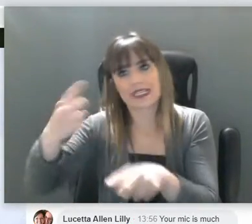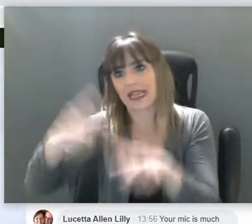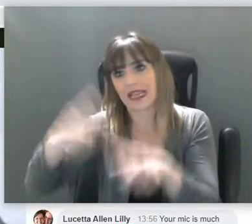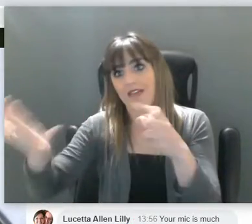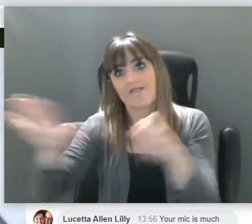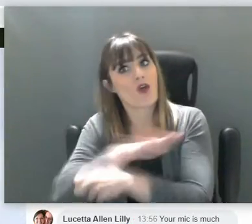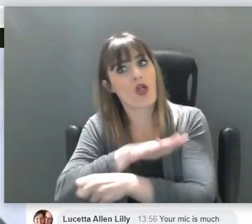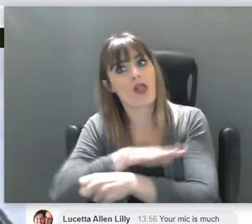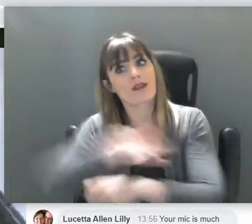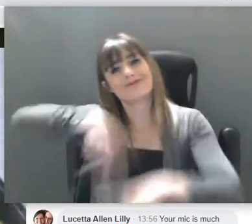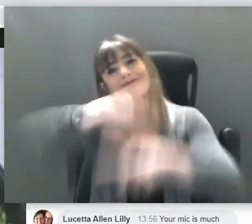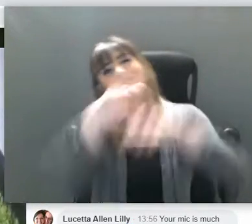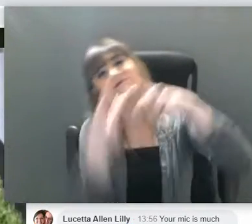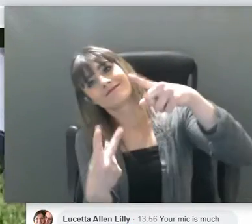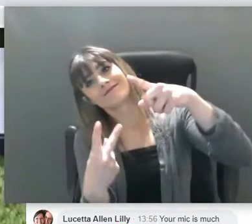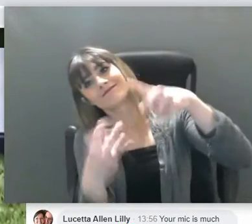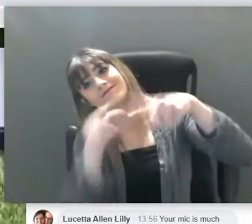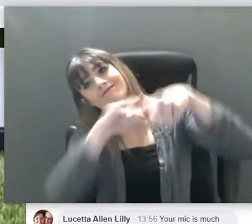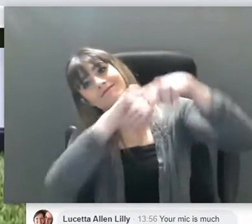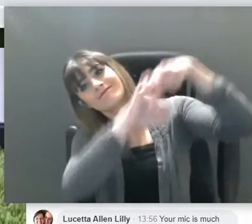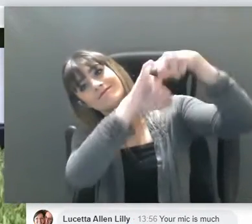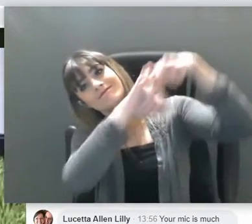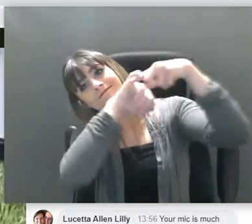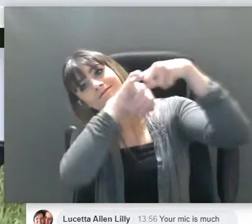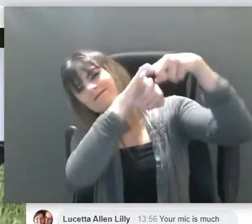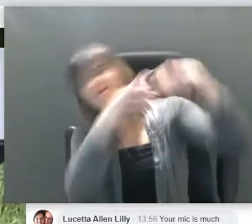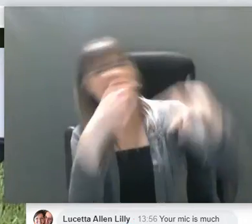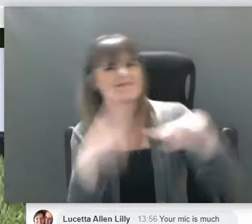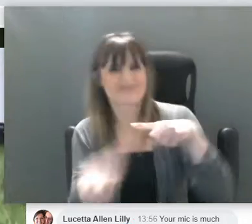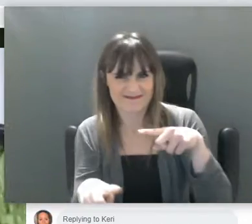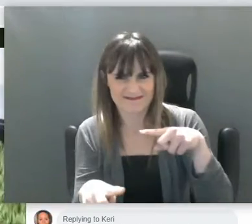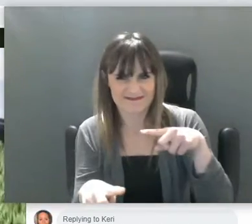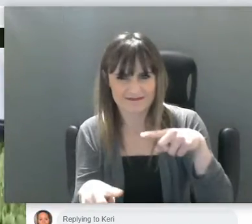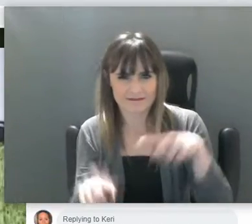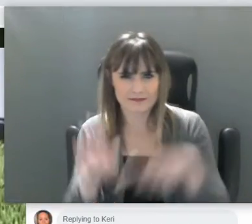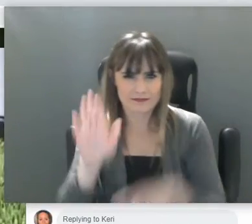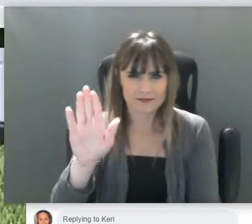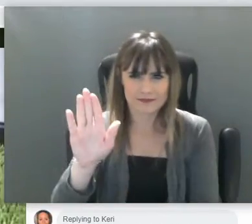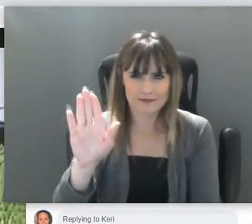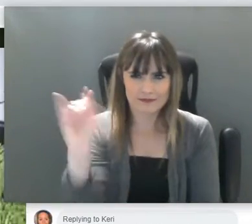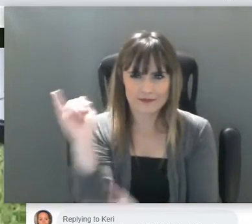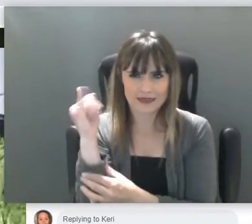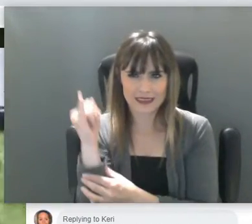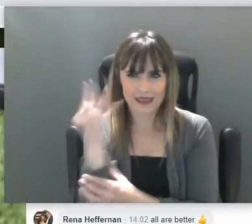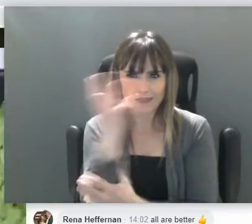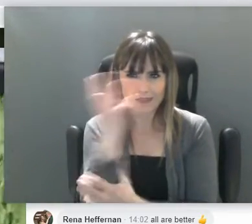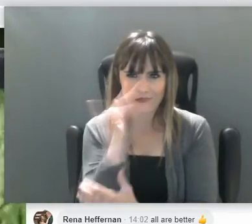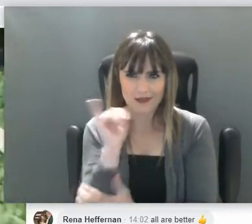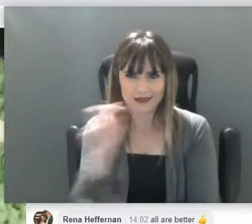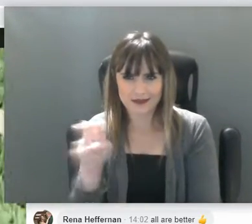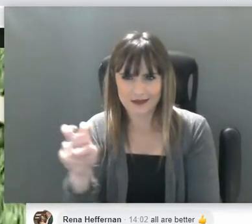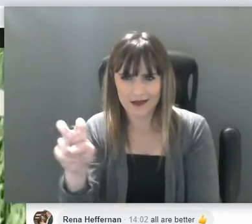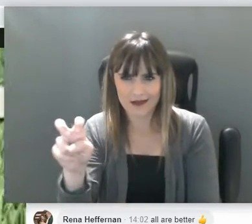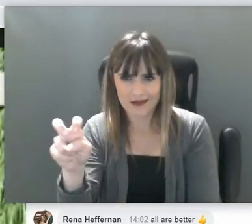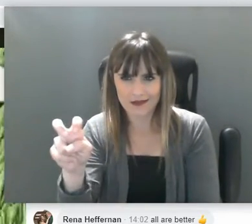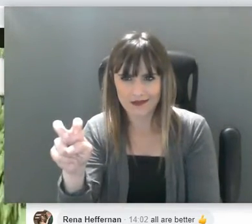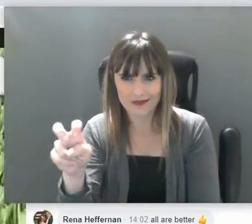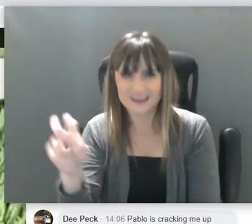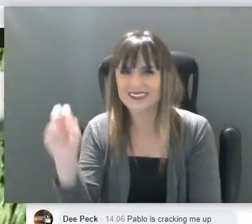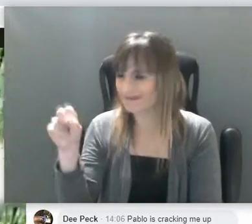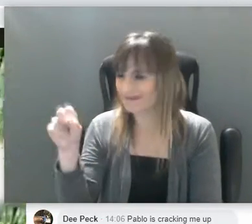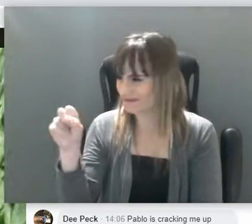Pablo, like they get little glimmers of Pablo in the background. Now, her tail kind of looks like a snake almost. It like does. The She's same almost skin. Got